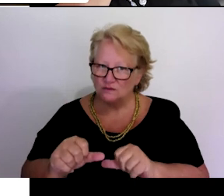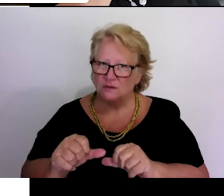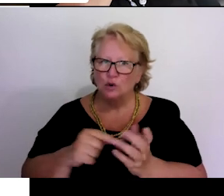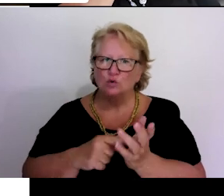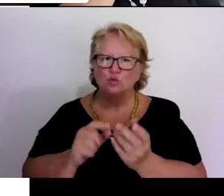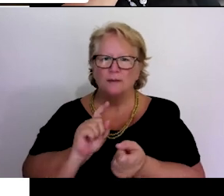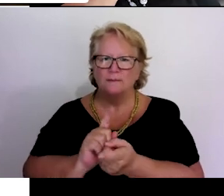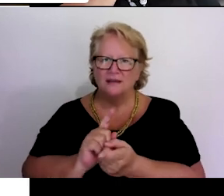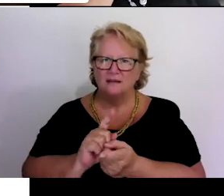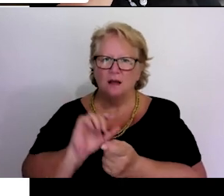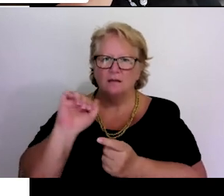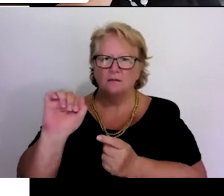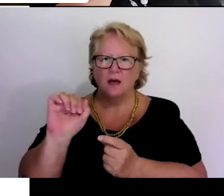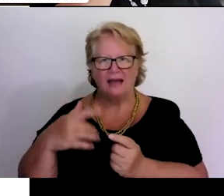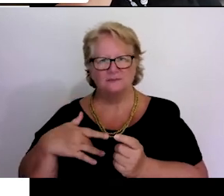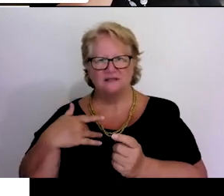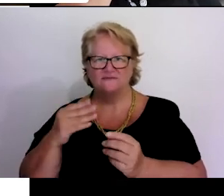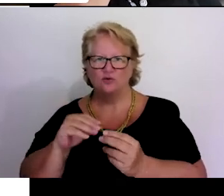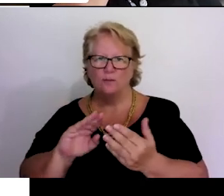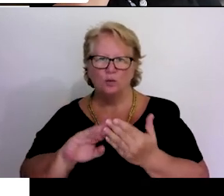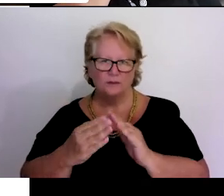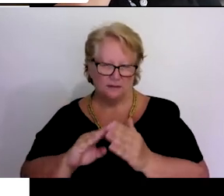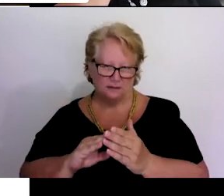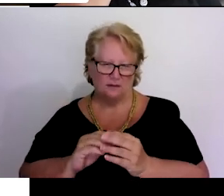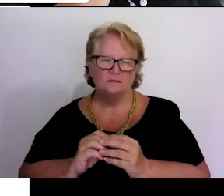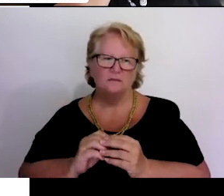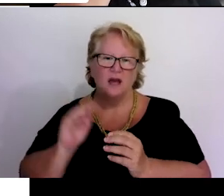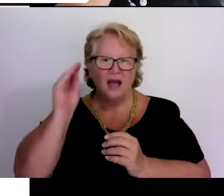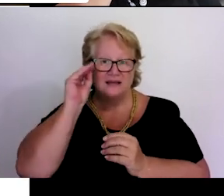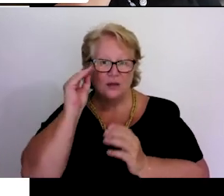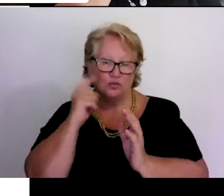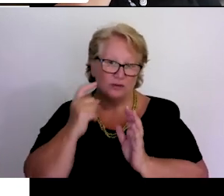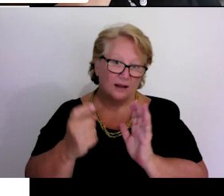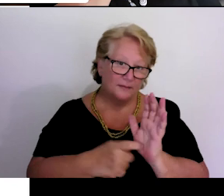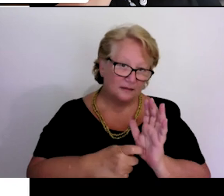community expectations. So the council makes recommendations to the